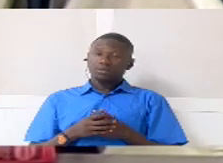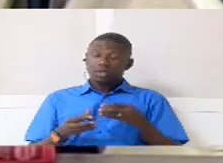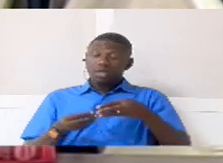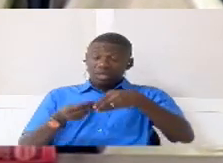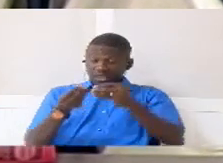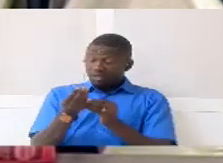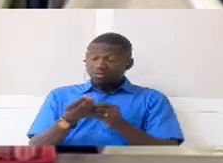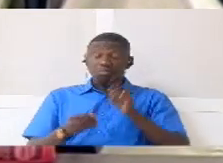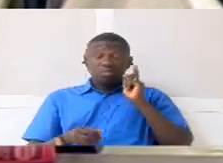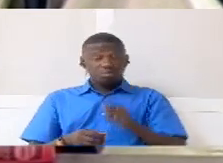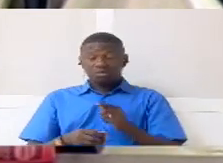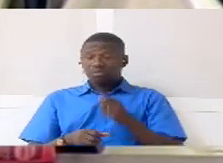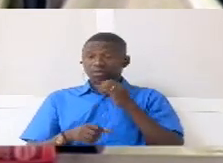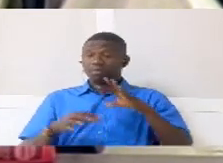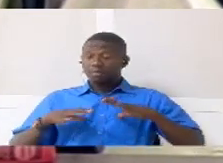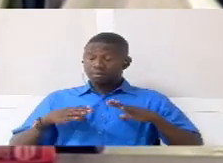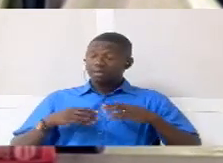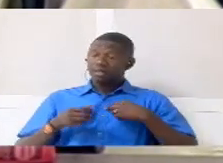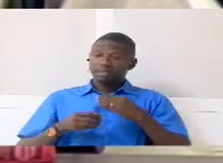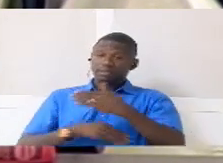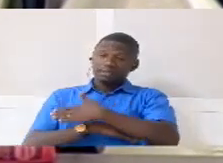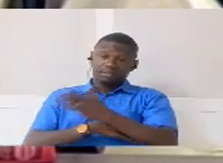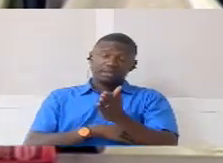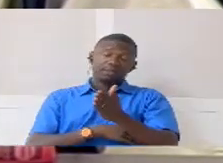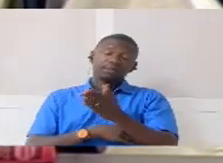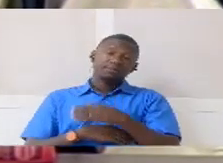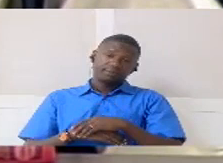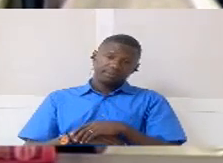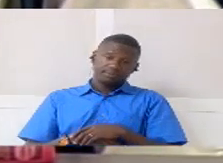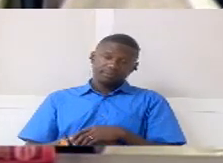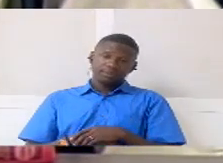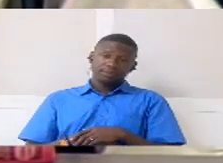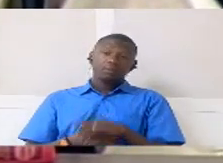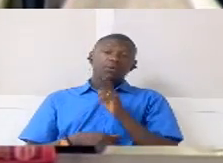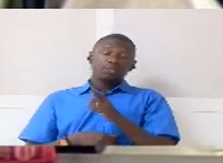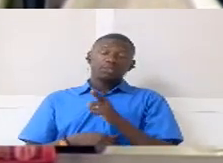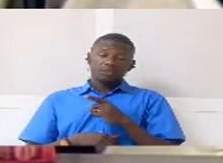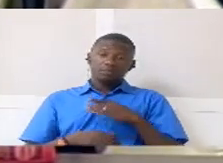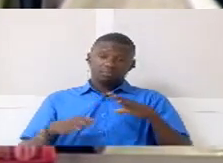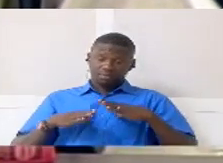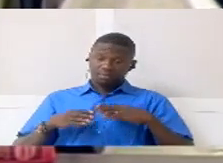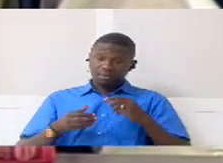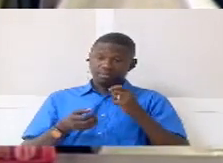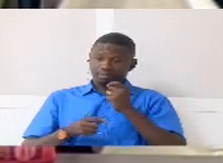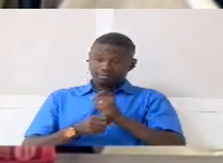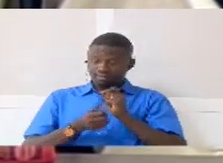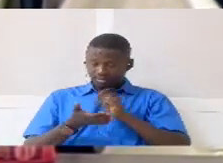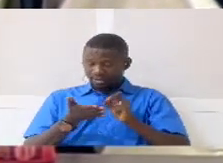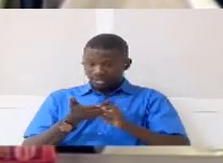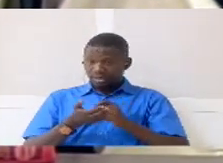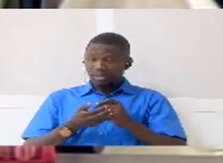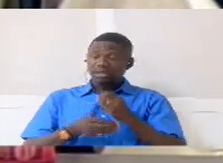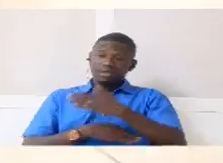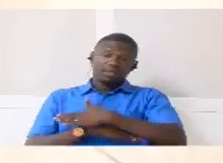prepared but this would be at the gate and wo kake bundalate main gate at the main